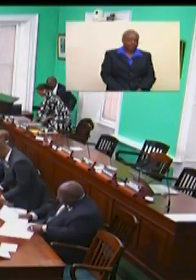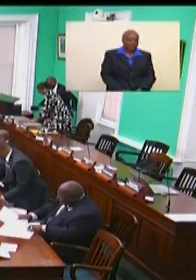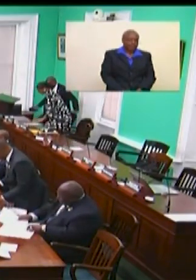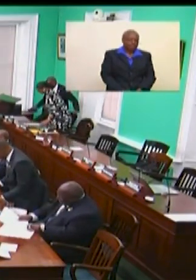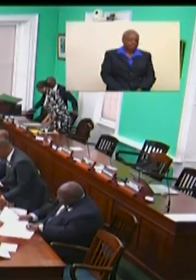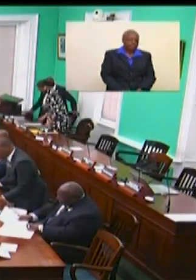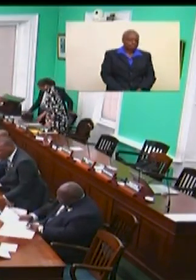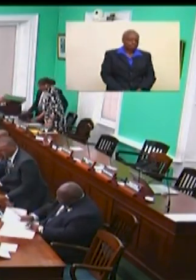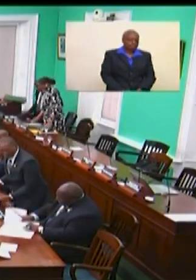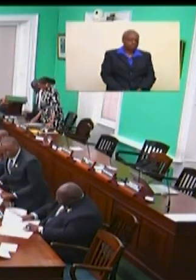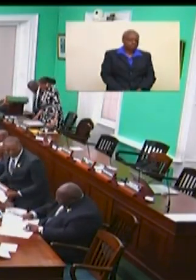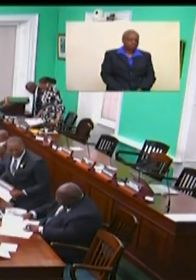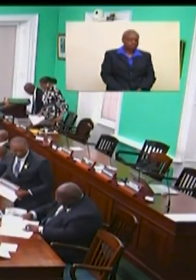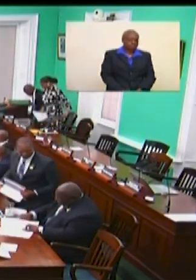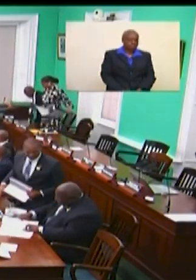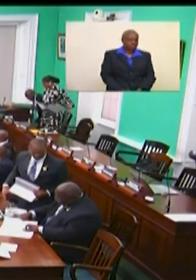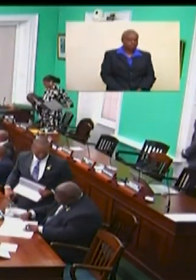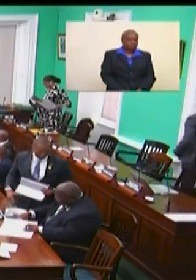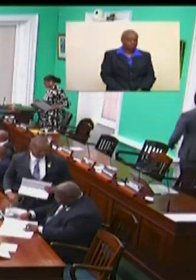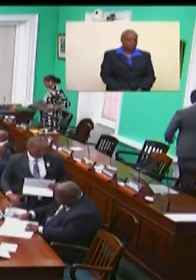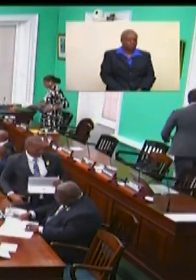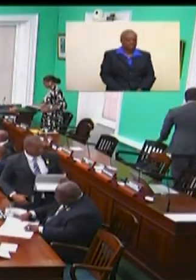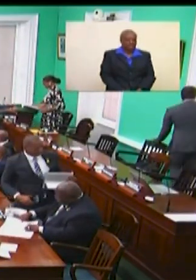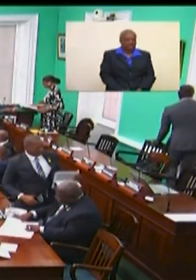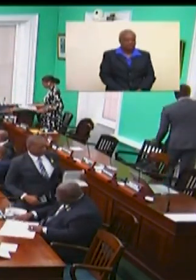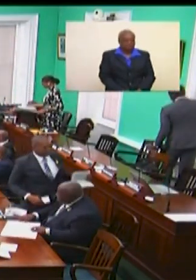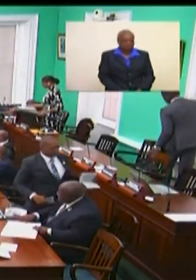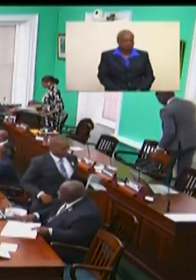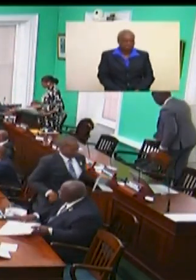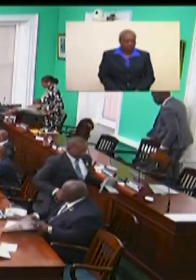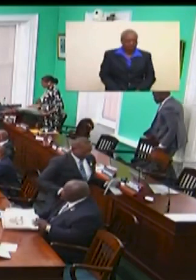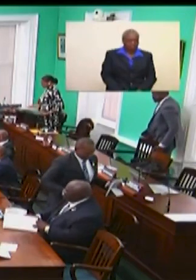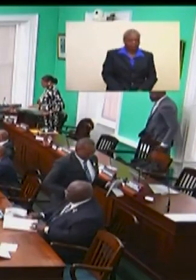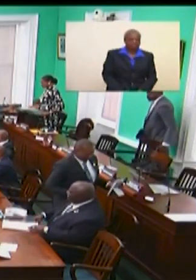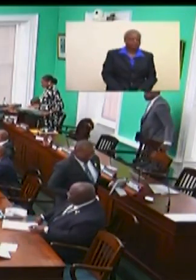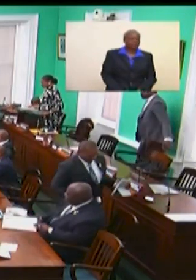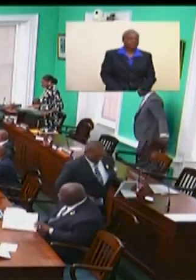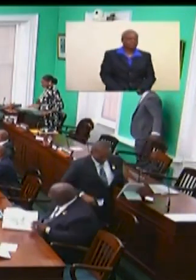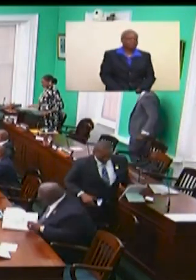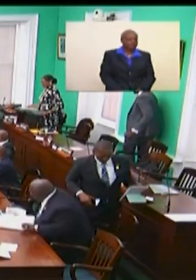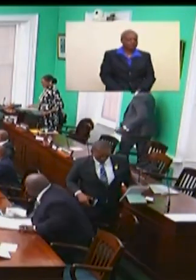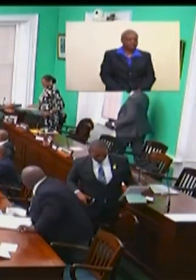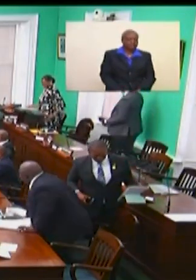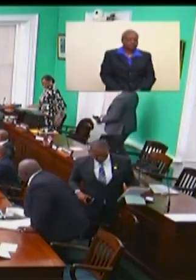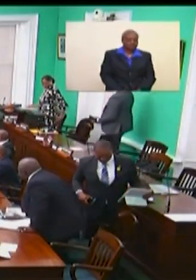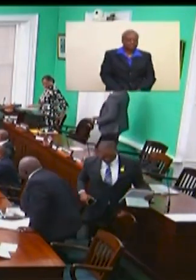What's wrong with you today? I'm just keeping it fresh. Need a coffee break.